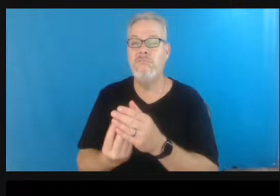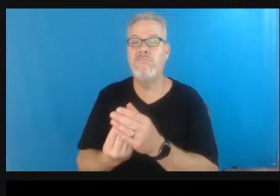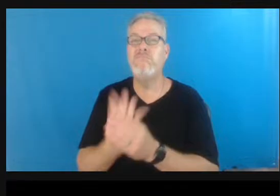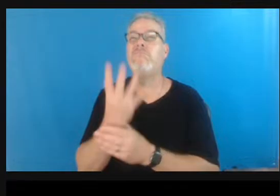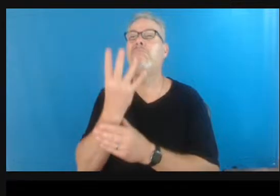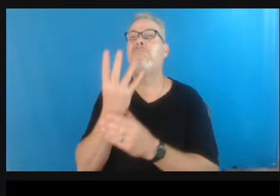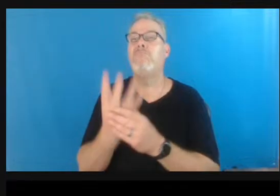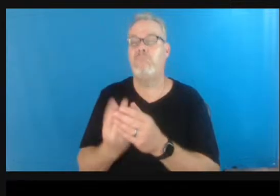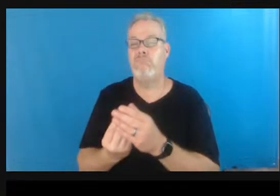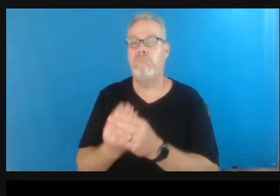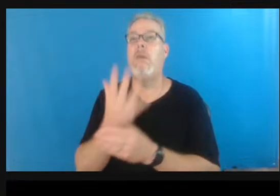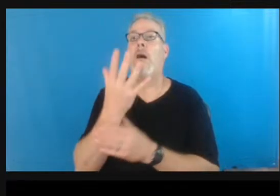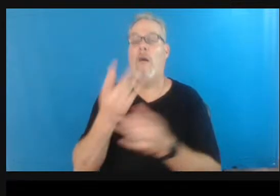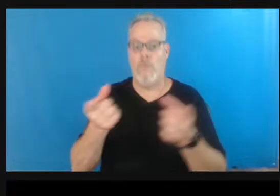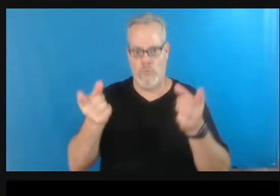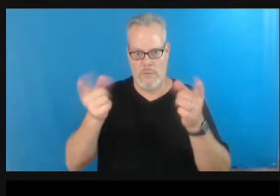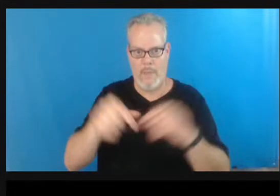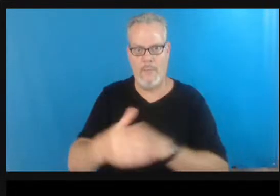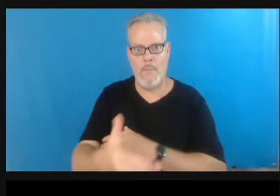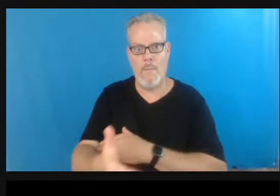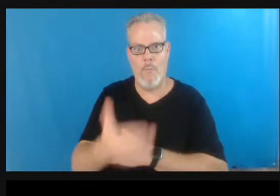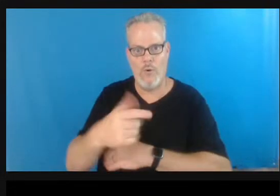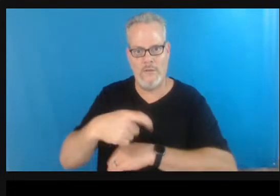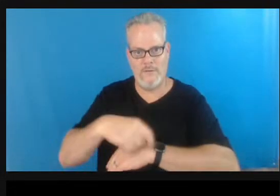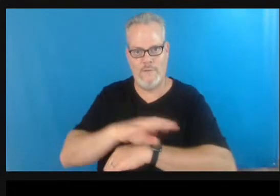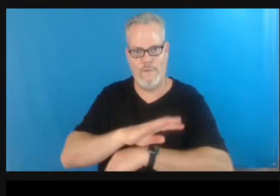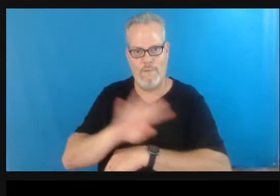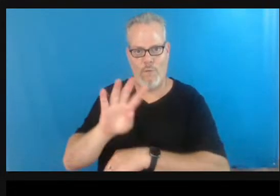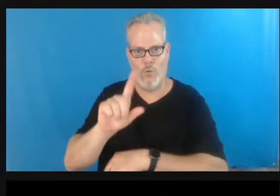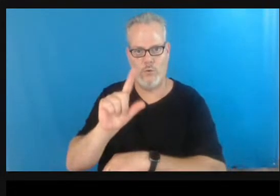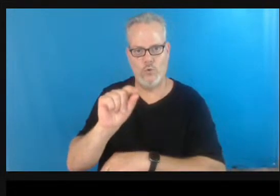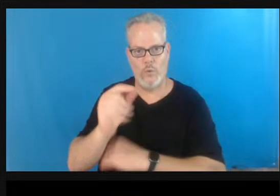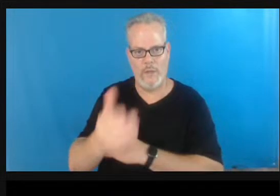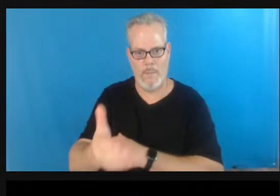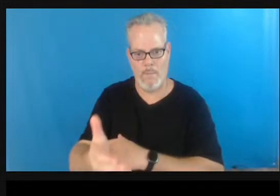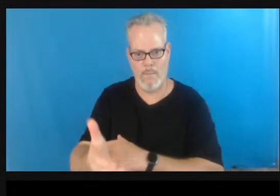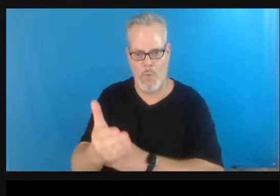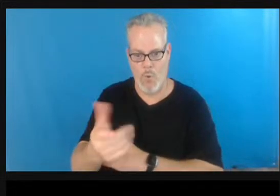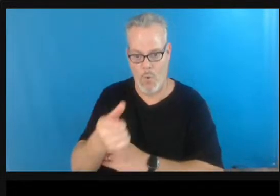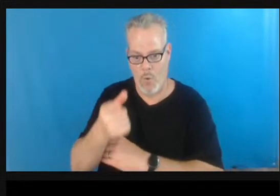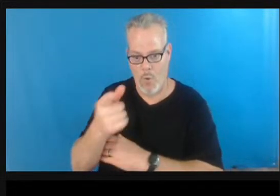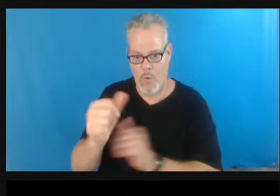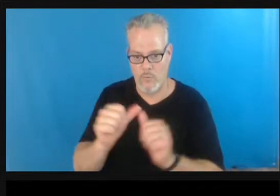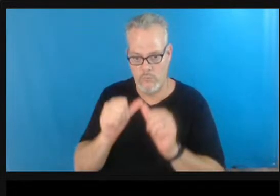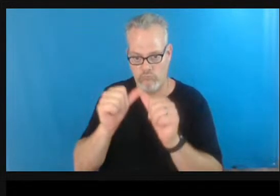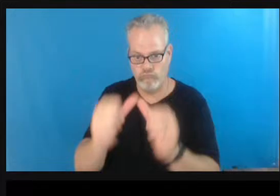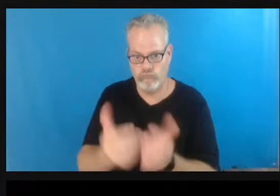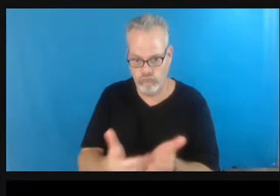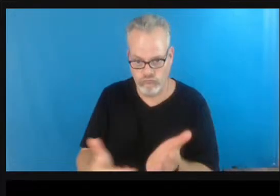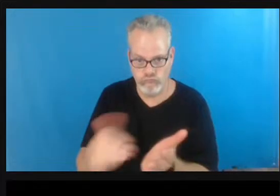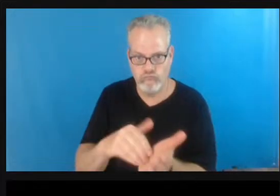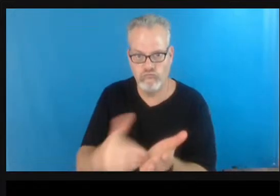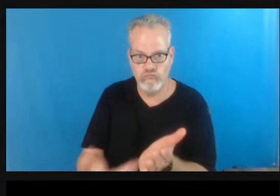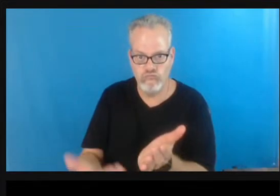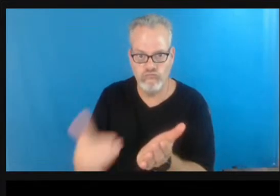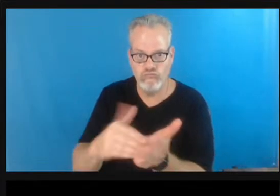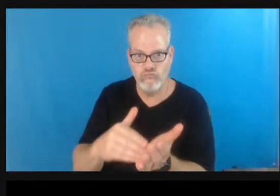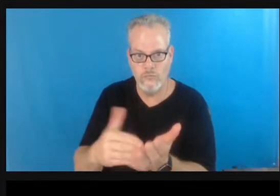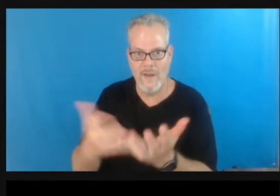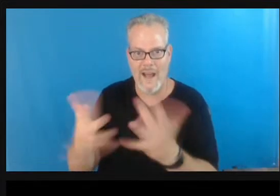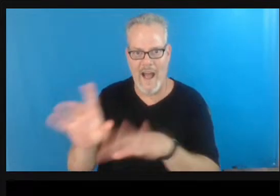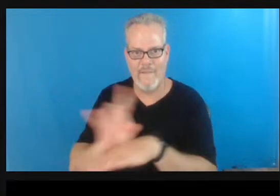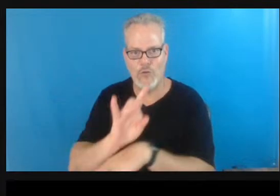morning, starting at 4:20, and then repeating and getting much more frequent after 8 a.m.